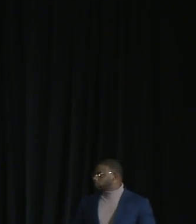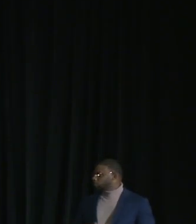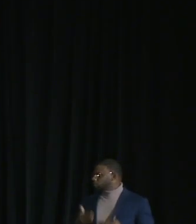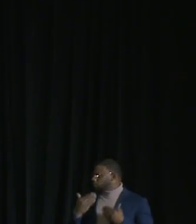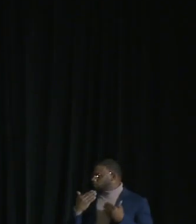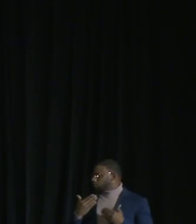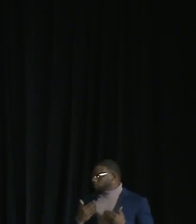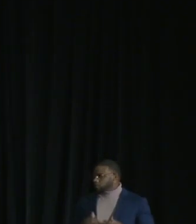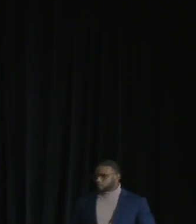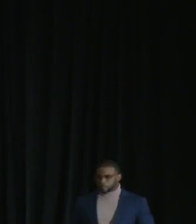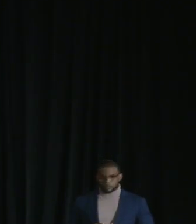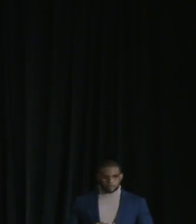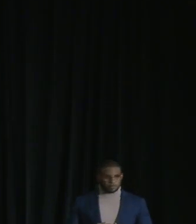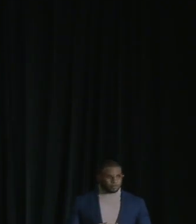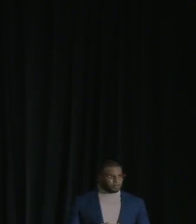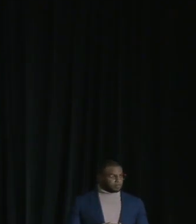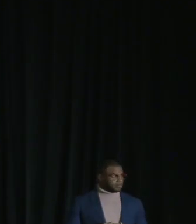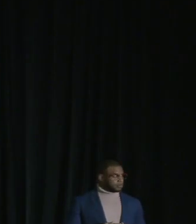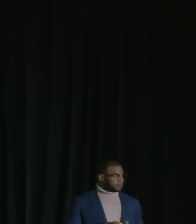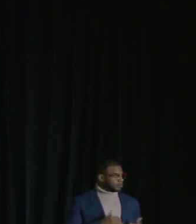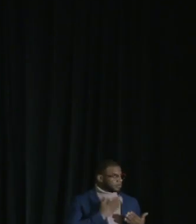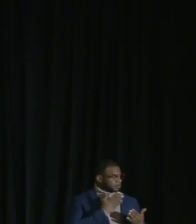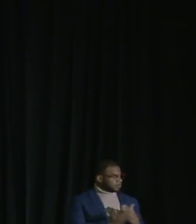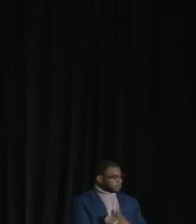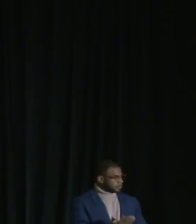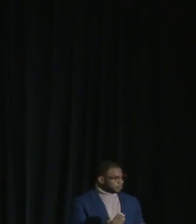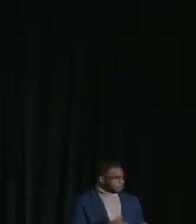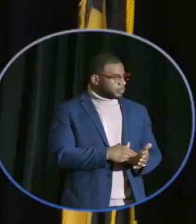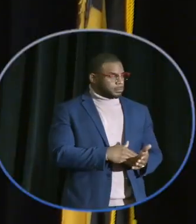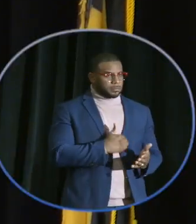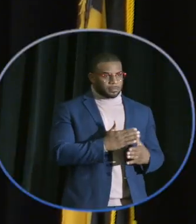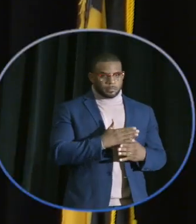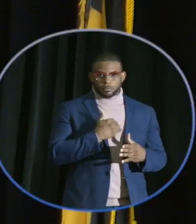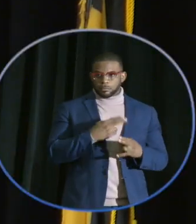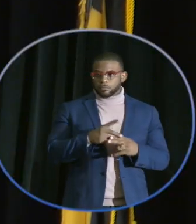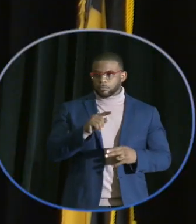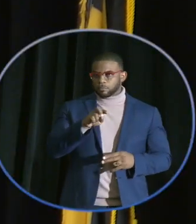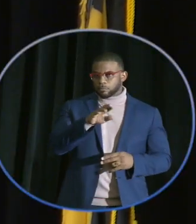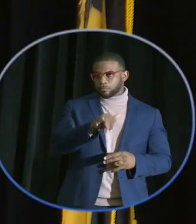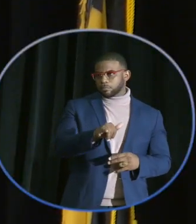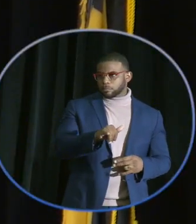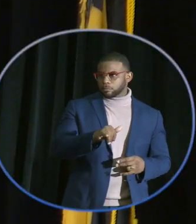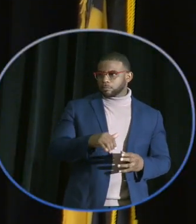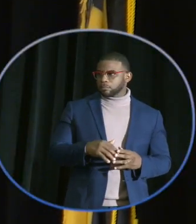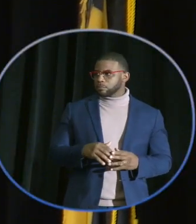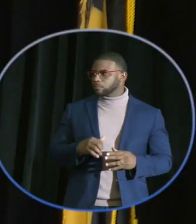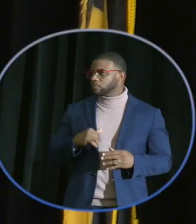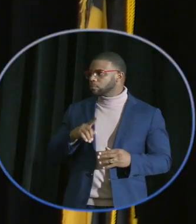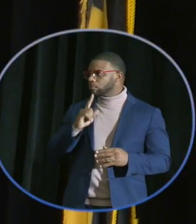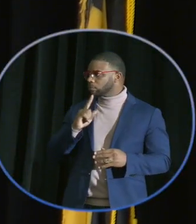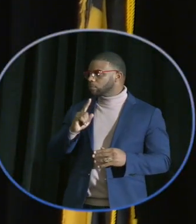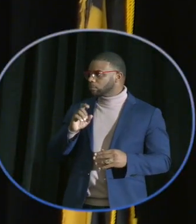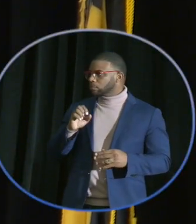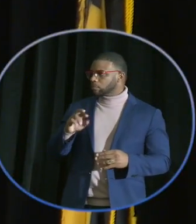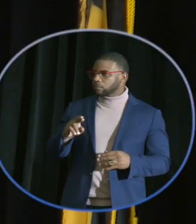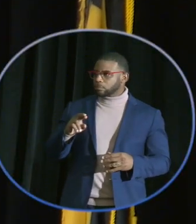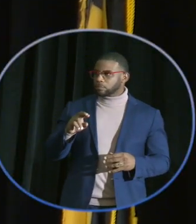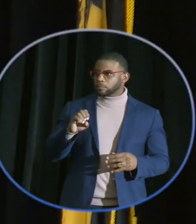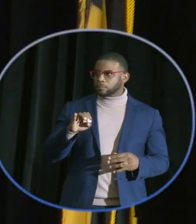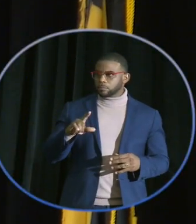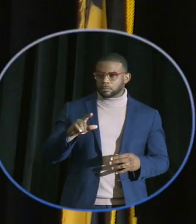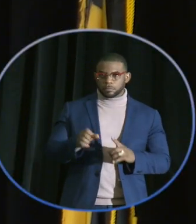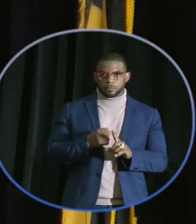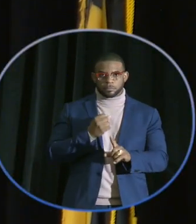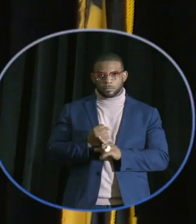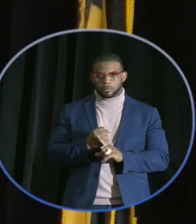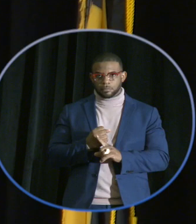Thank you. And good morning. Again, as shared, my name is Tracy Horn, and I am the Senior Social Impact